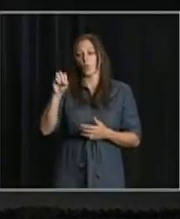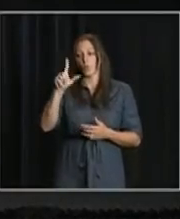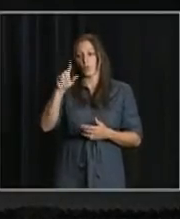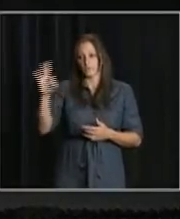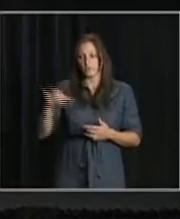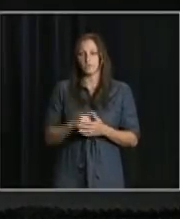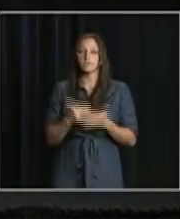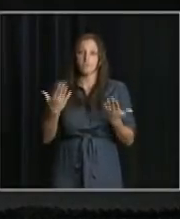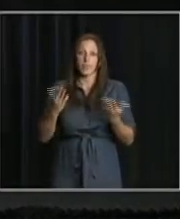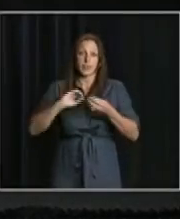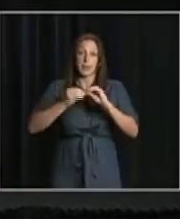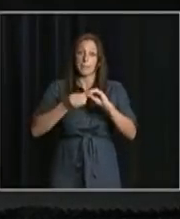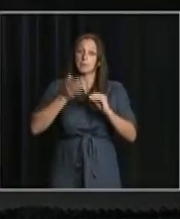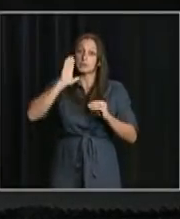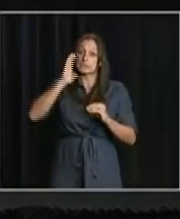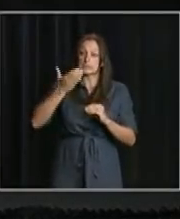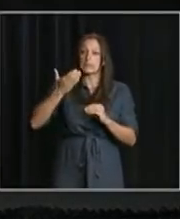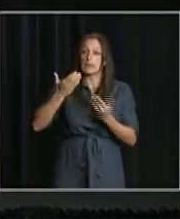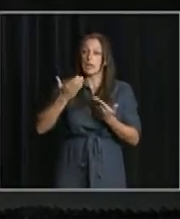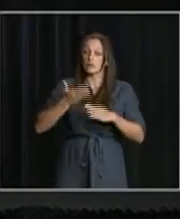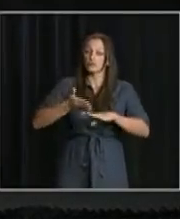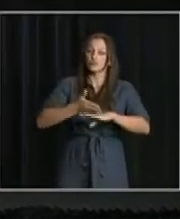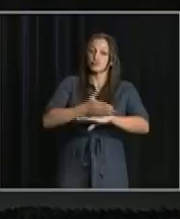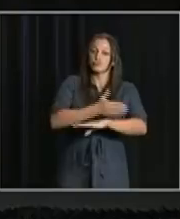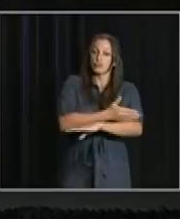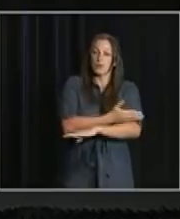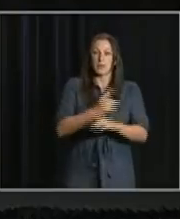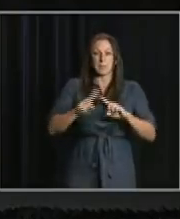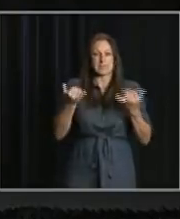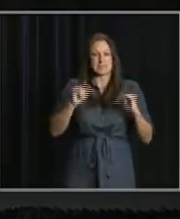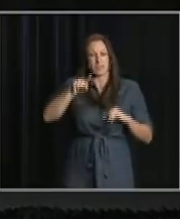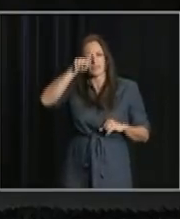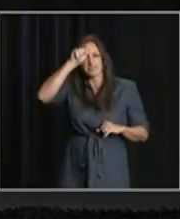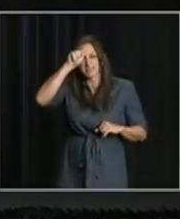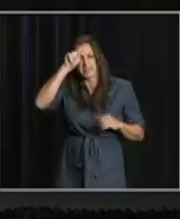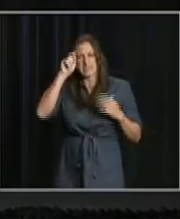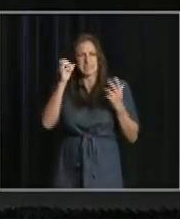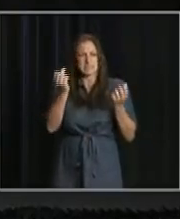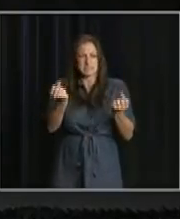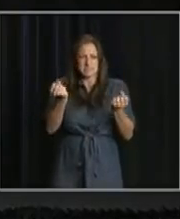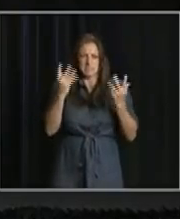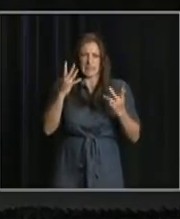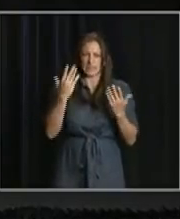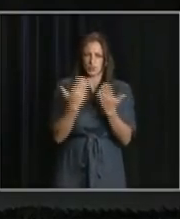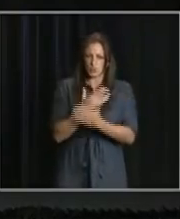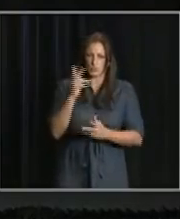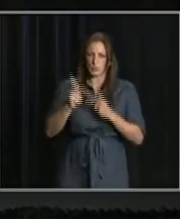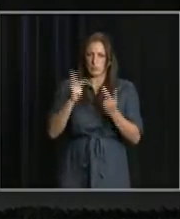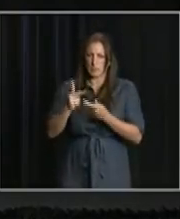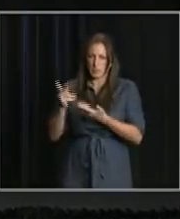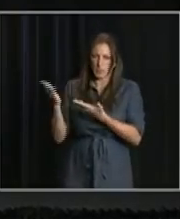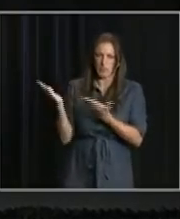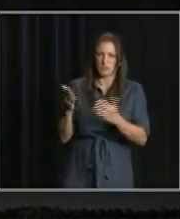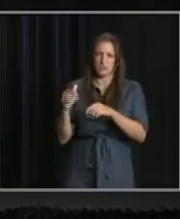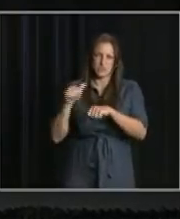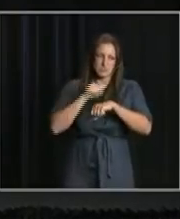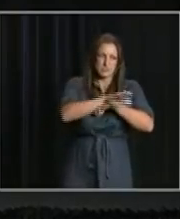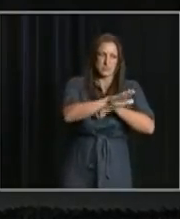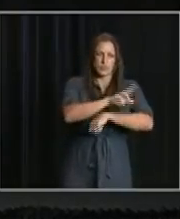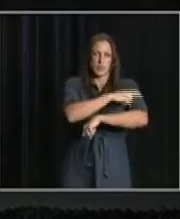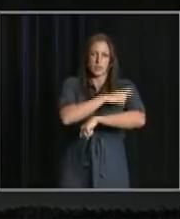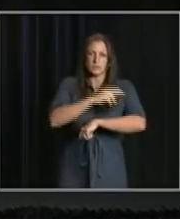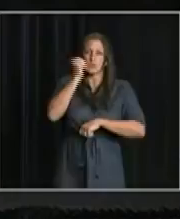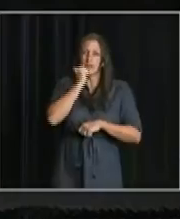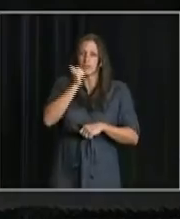thing that's still perplexing to me, though, is seeing how many new people are going into the hospital every day. You know, we